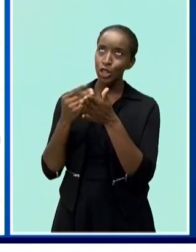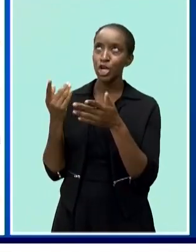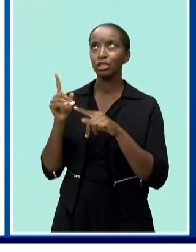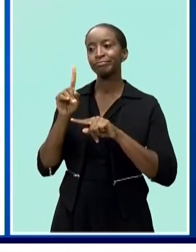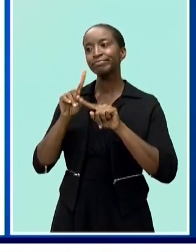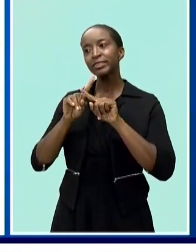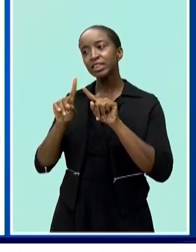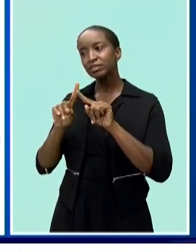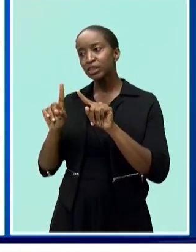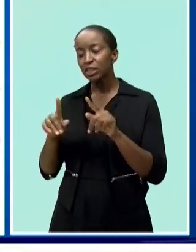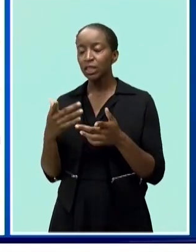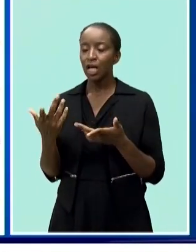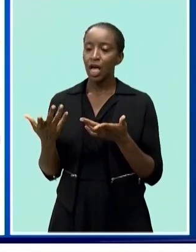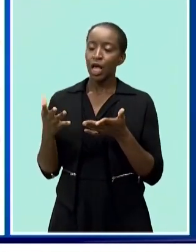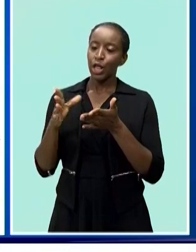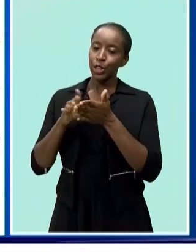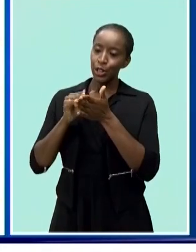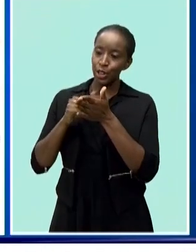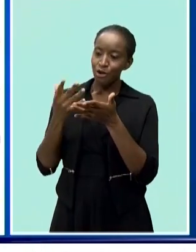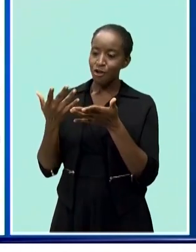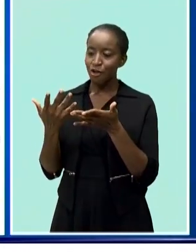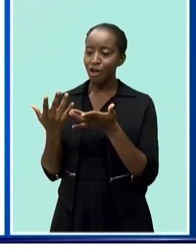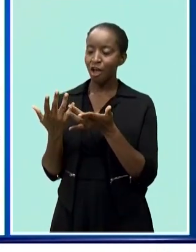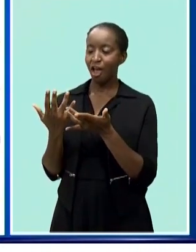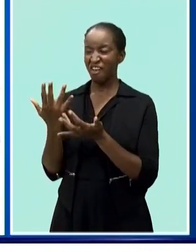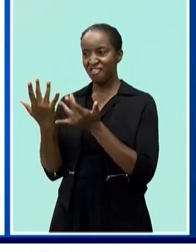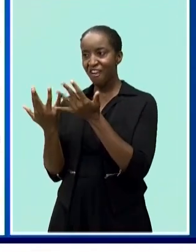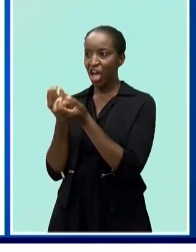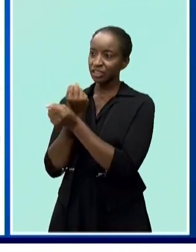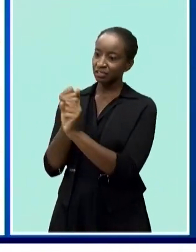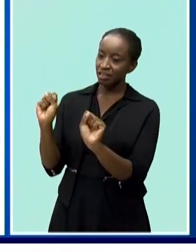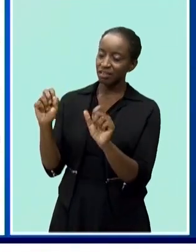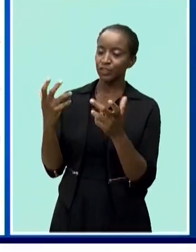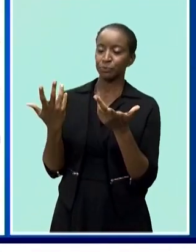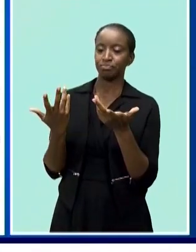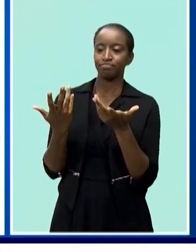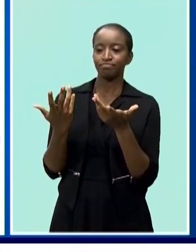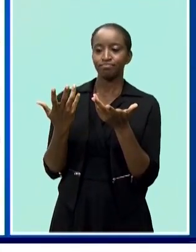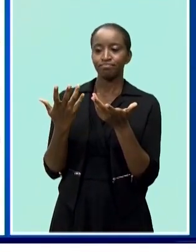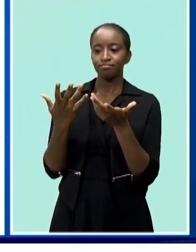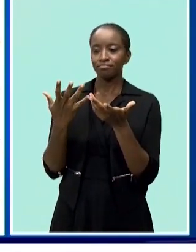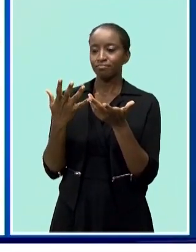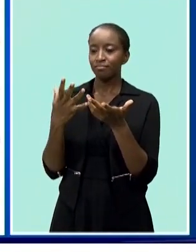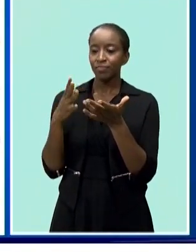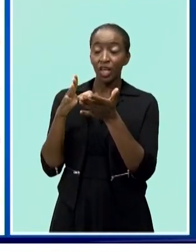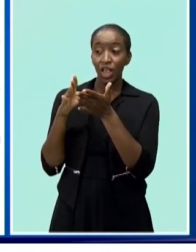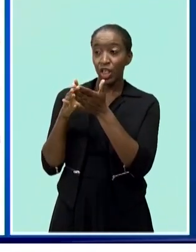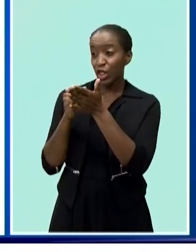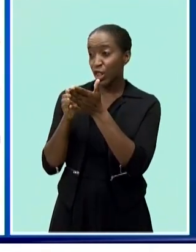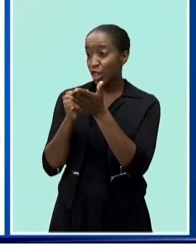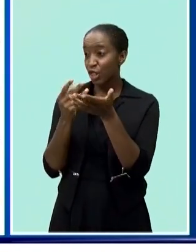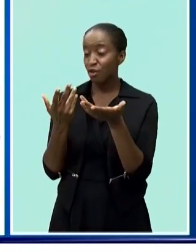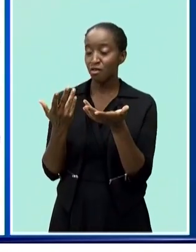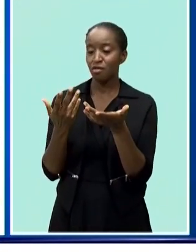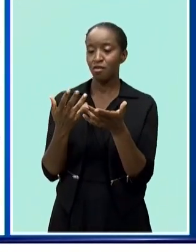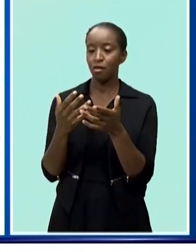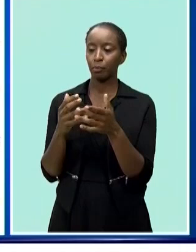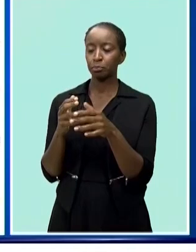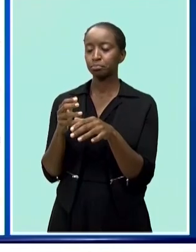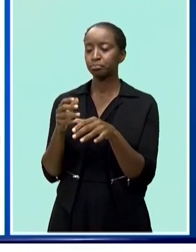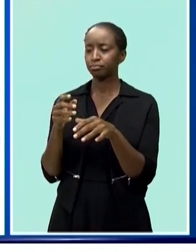learned about fire safety. We learned what a lot of salt that things can